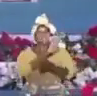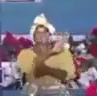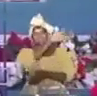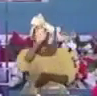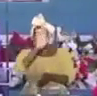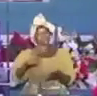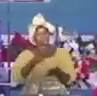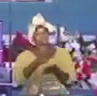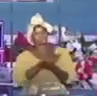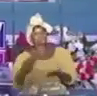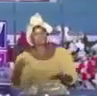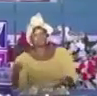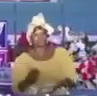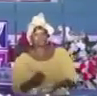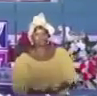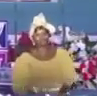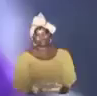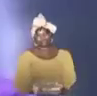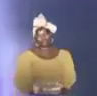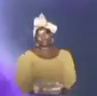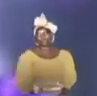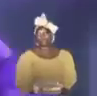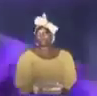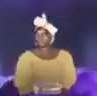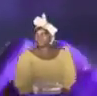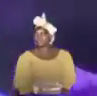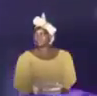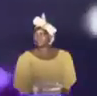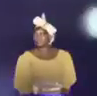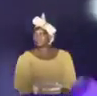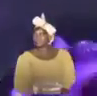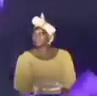Are we together? Yes, sir.